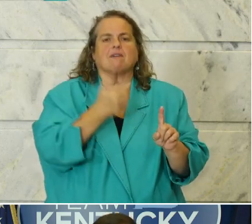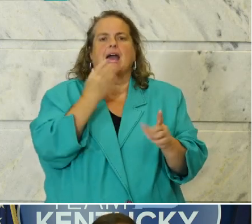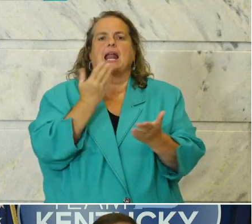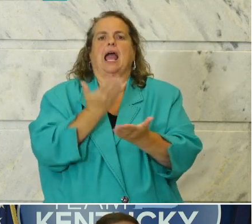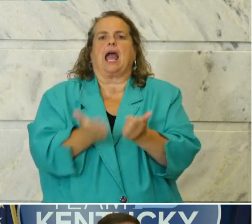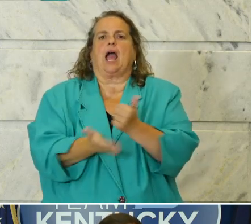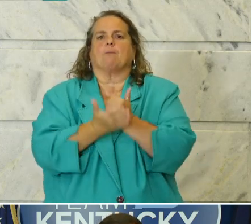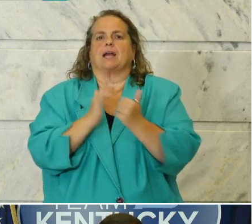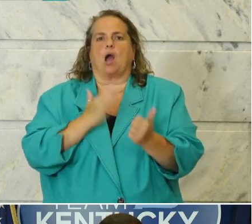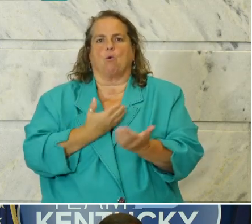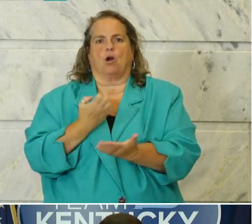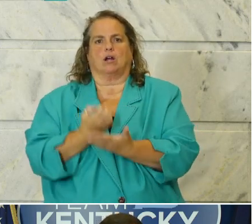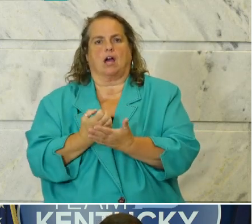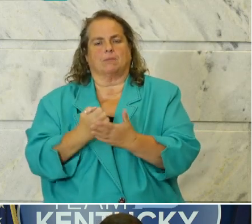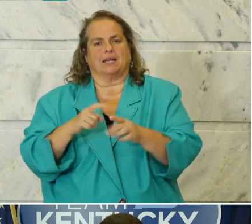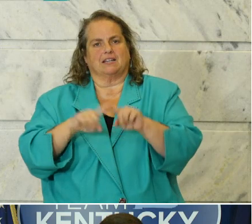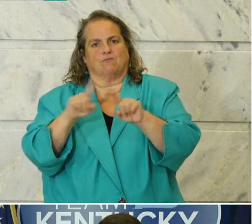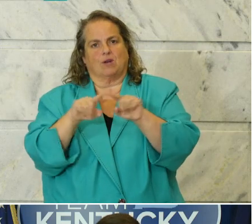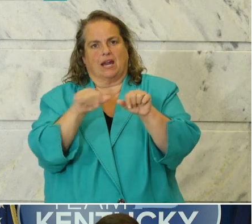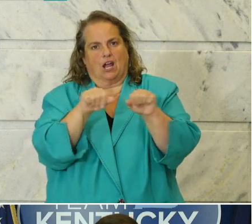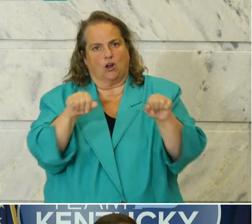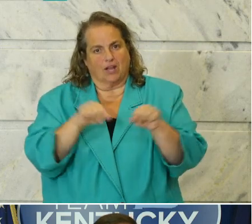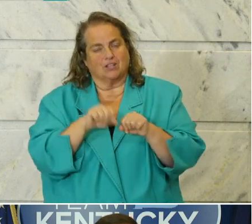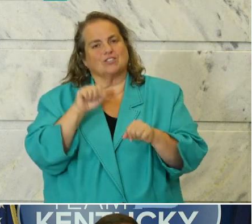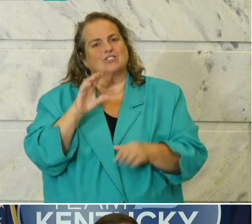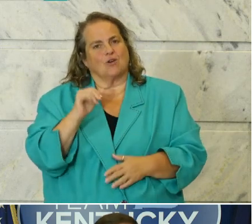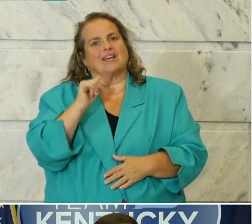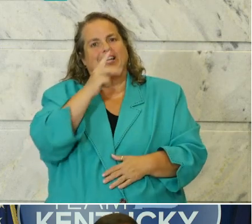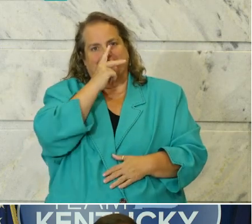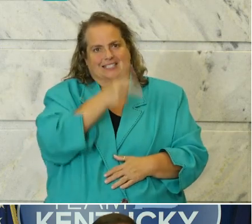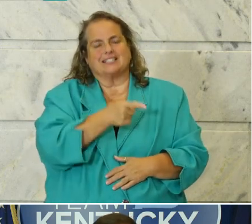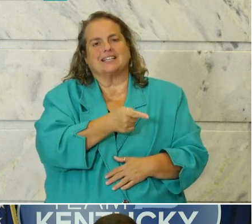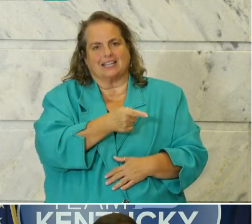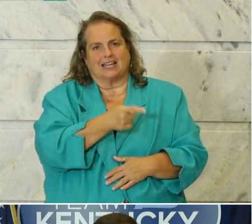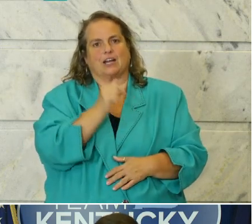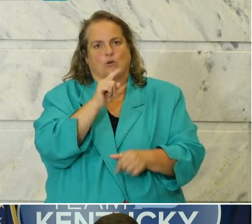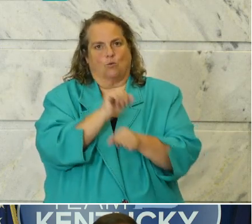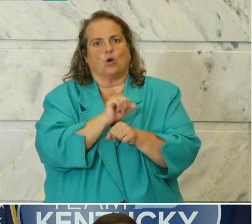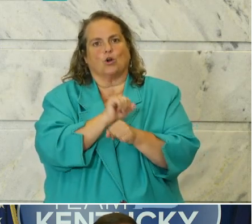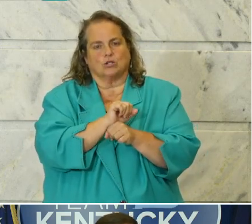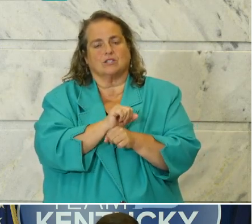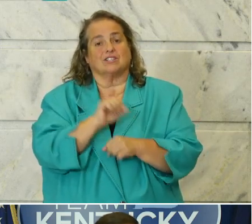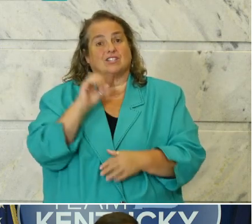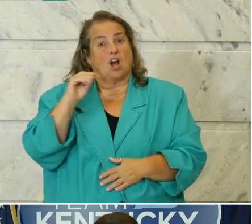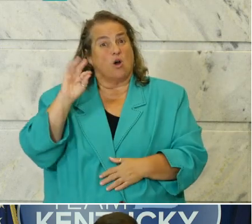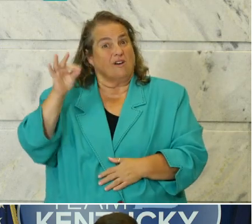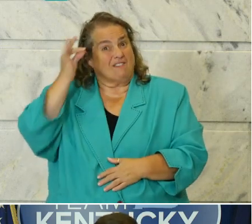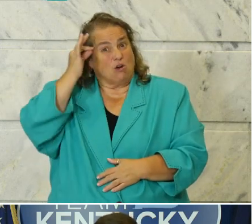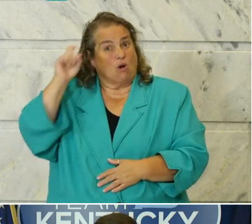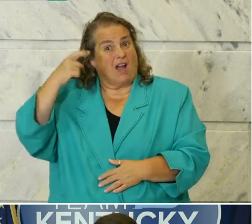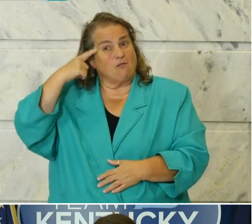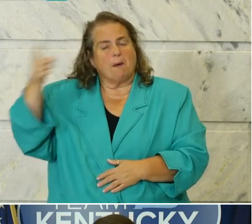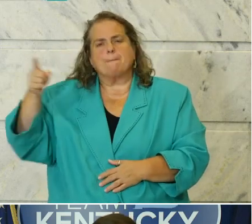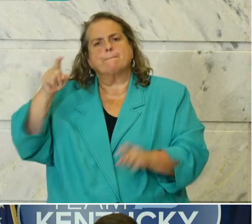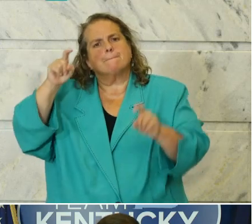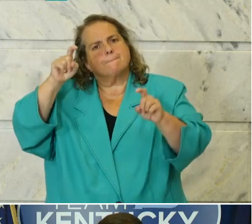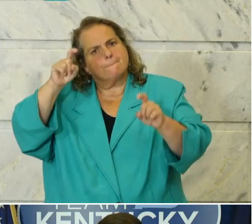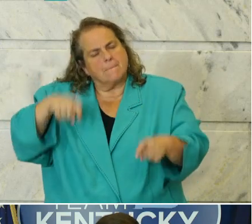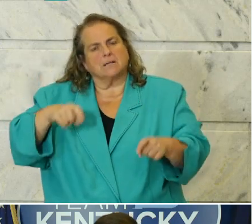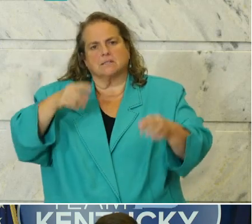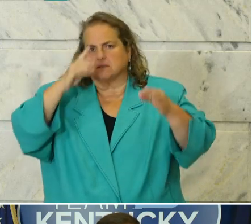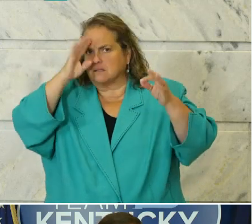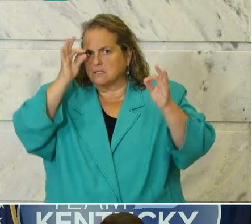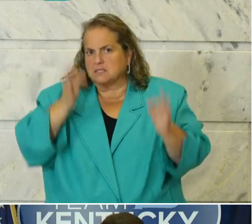many different areas. And so the federal government is going to have to come to some compromise, and or